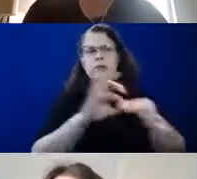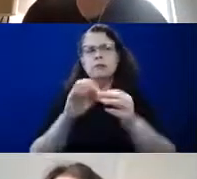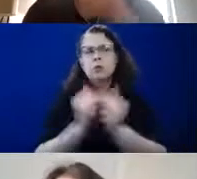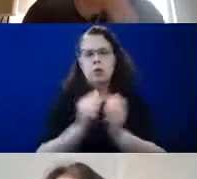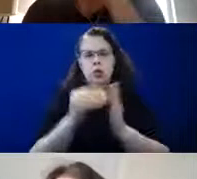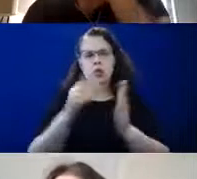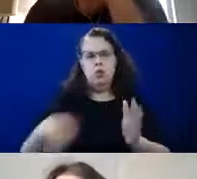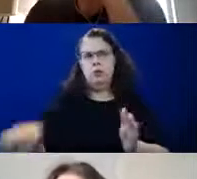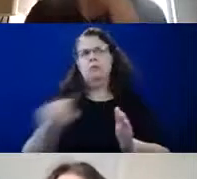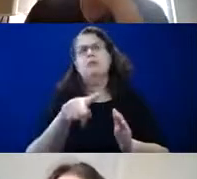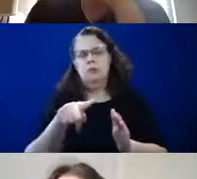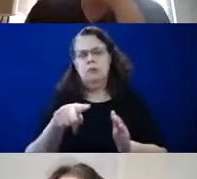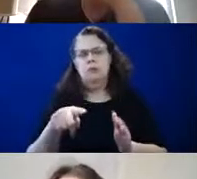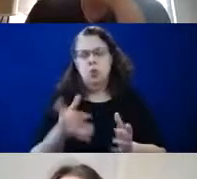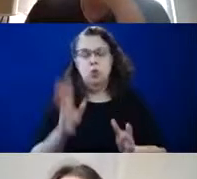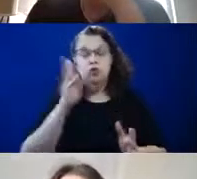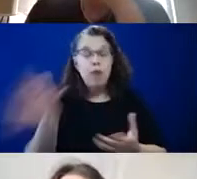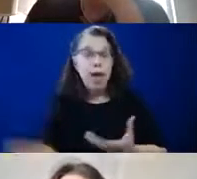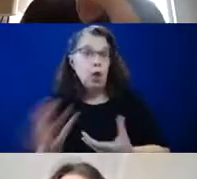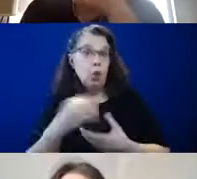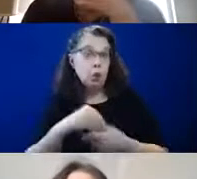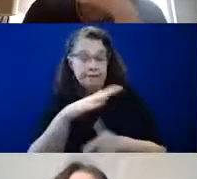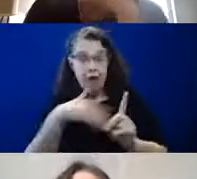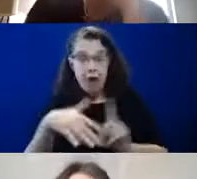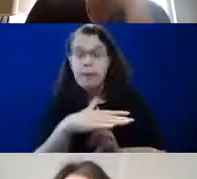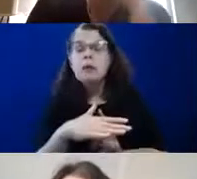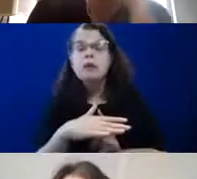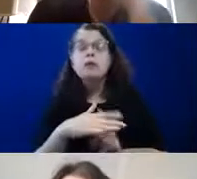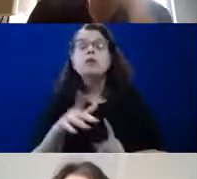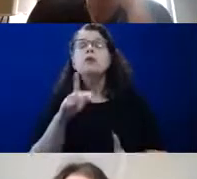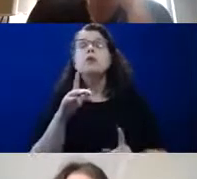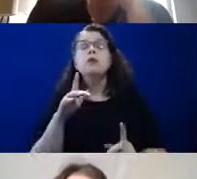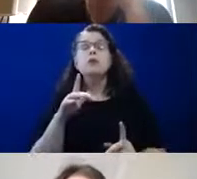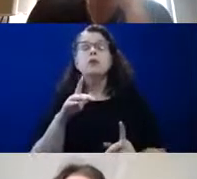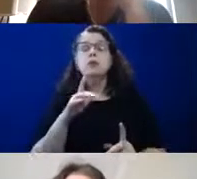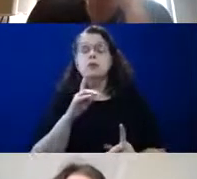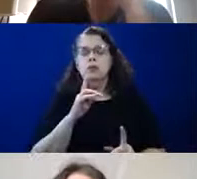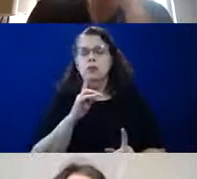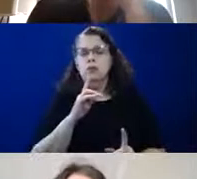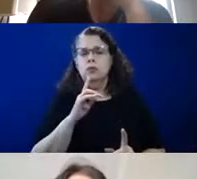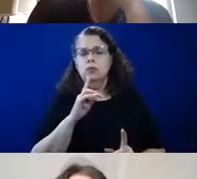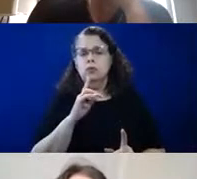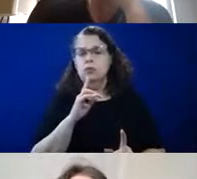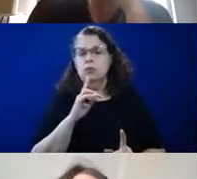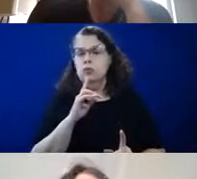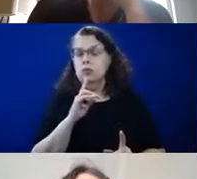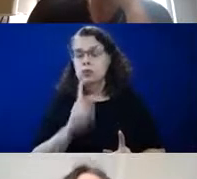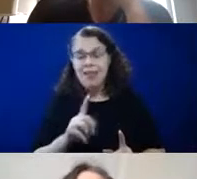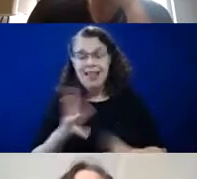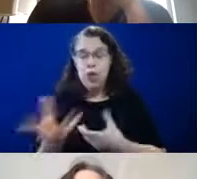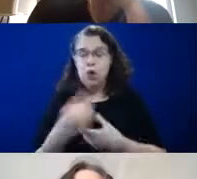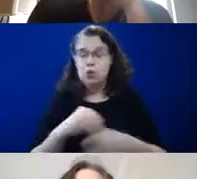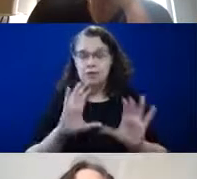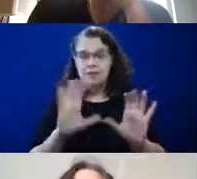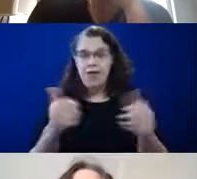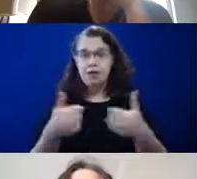create inclusion, I believe that really inclusive classroom environment can be created only when